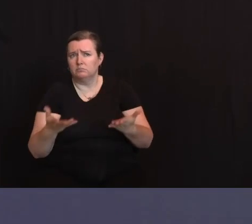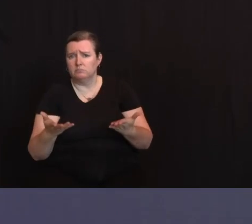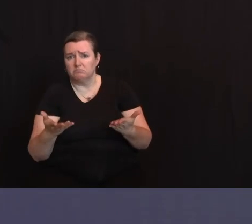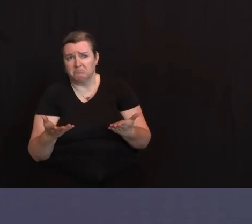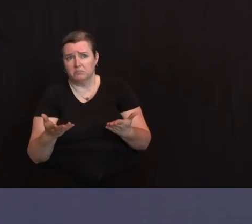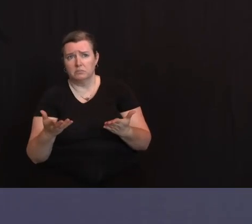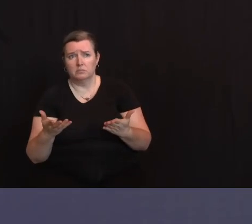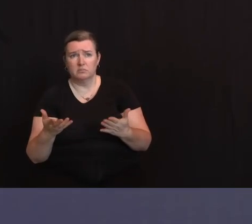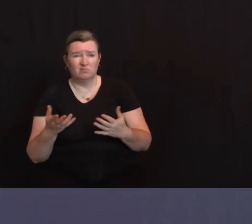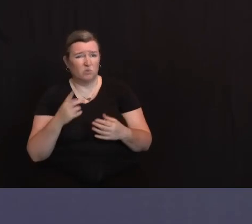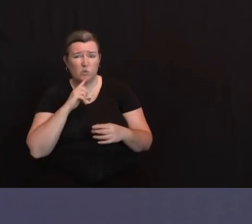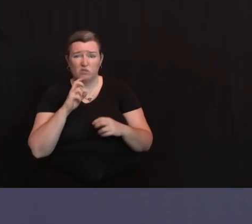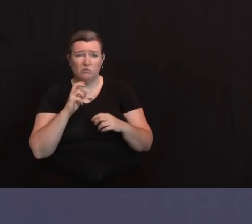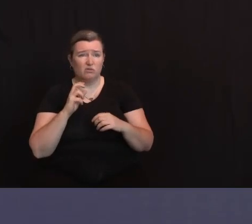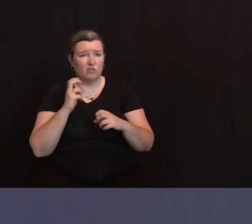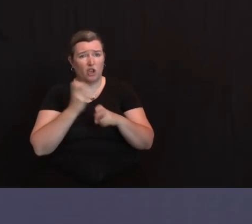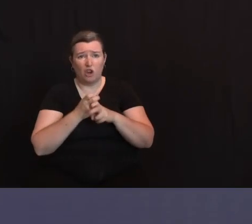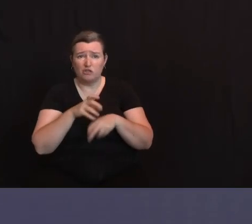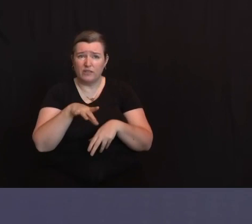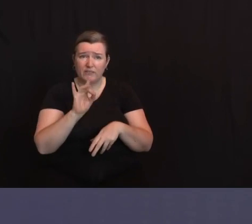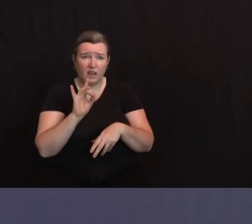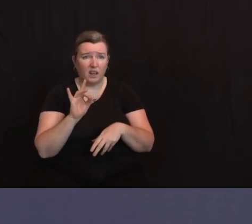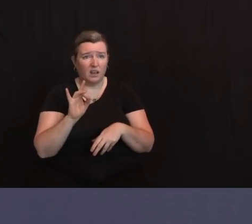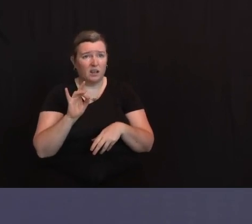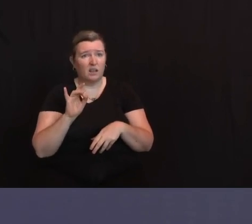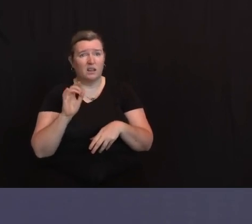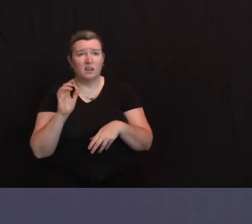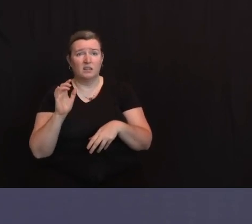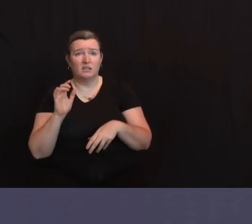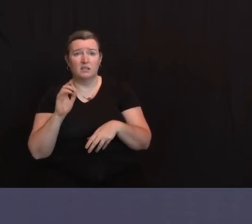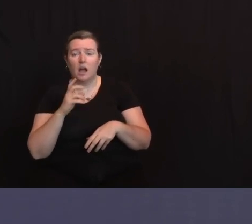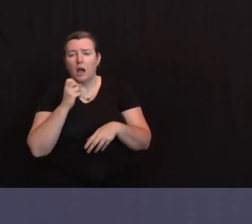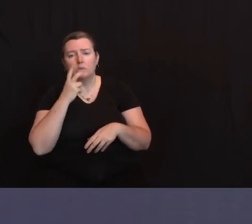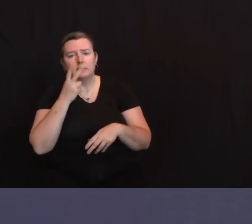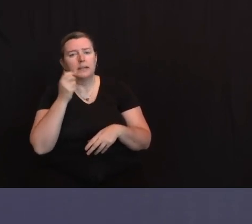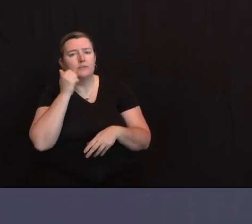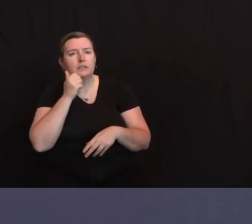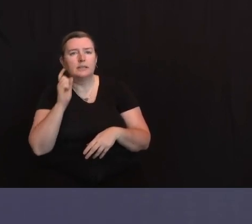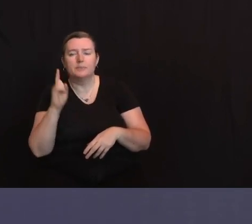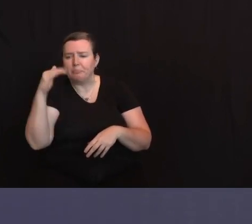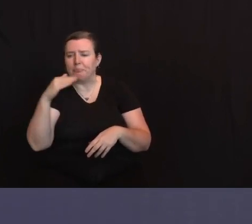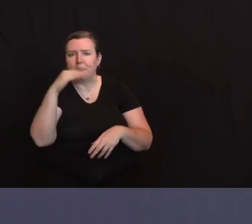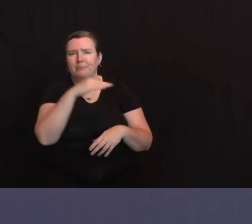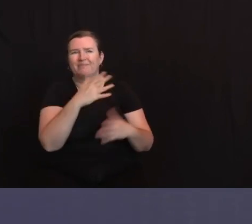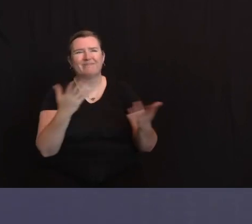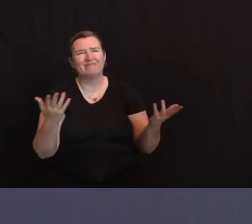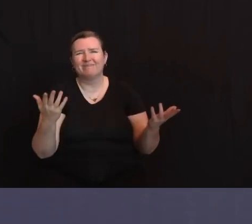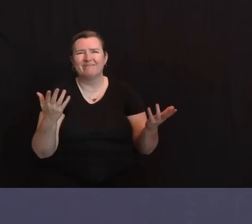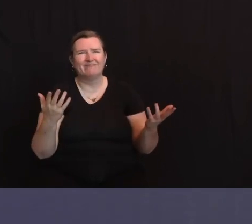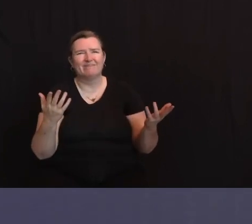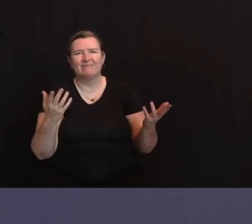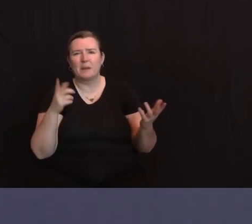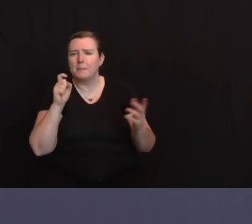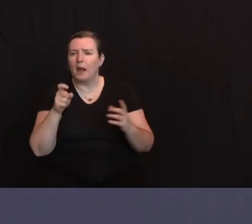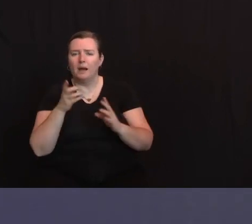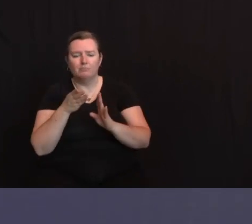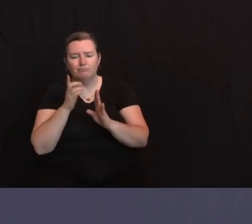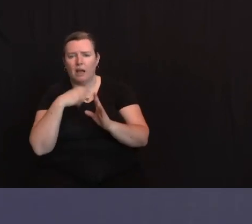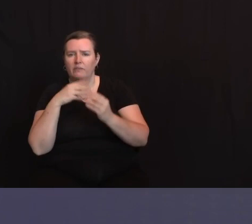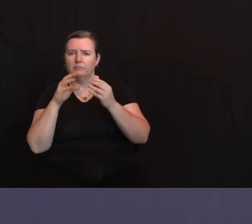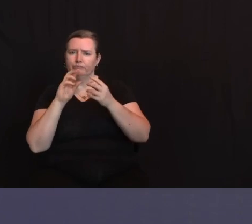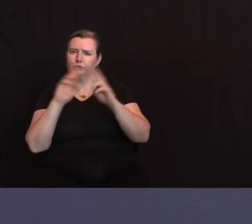screenshot or save it every day to track what the new ones are, unless I'm mistaken. So listen, that's something I think